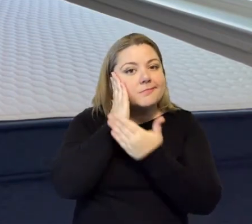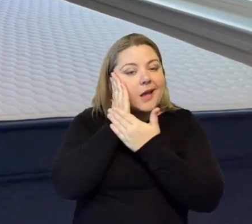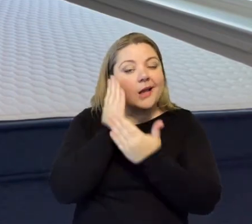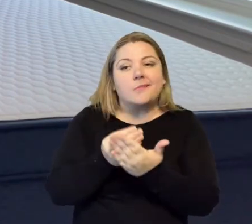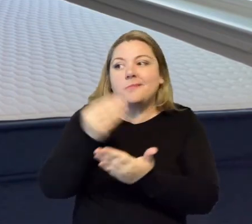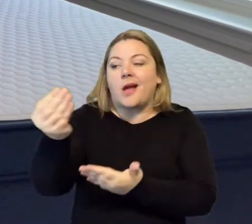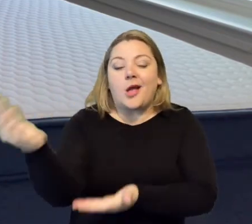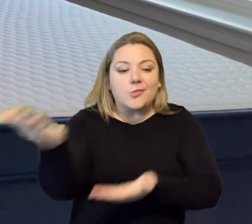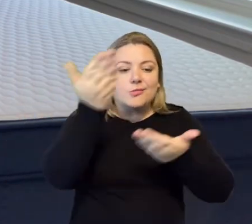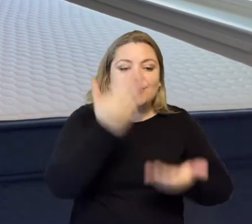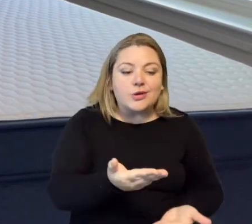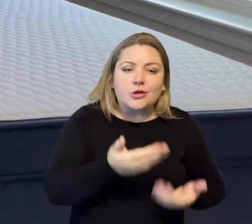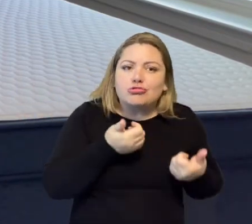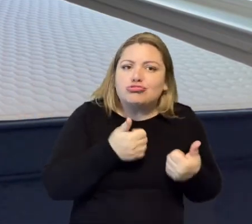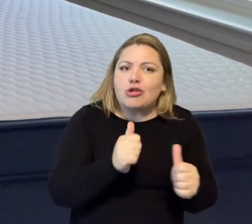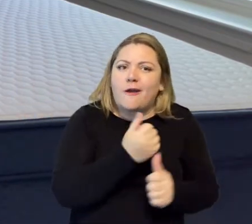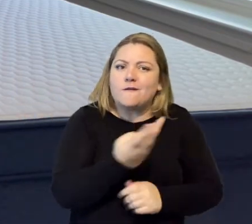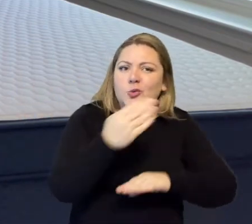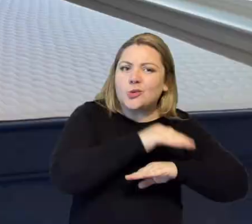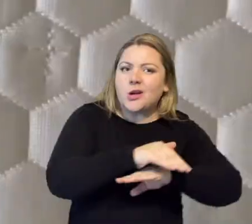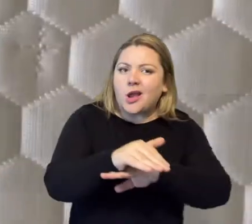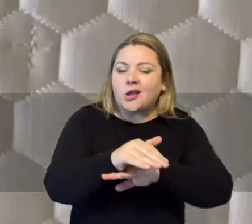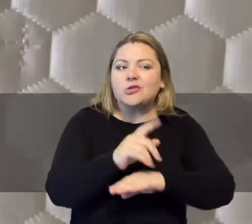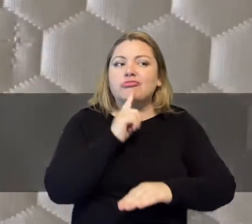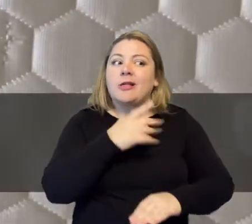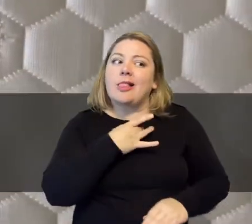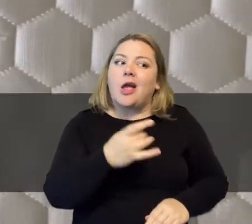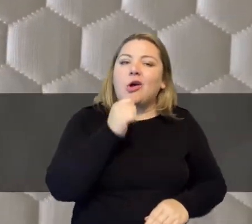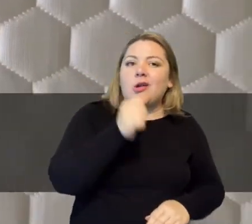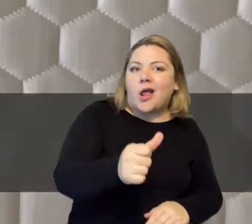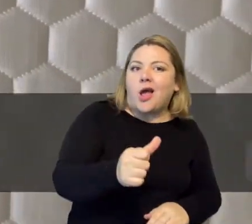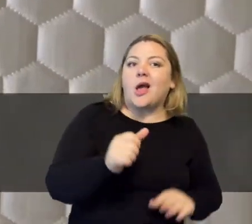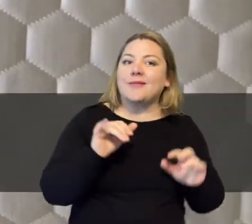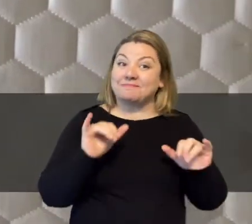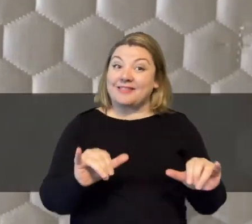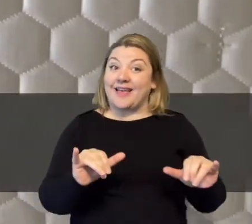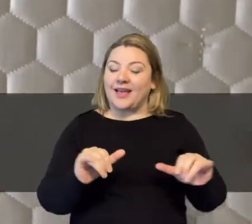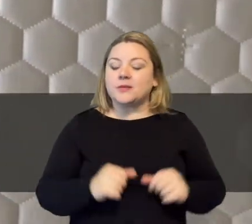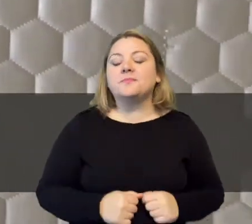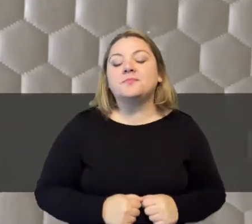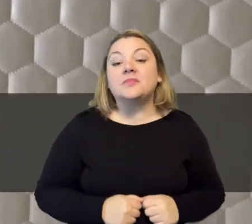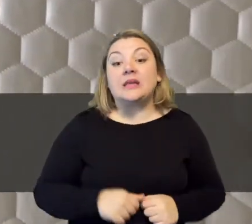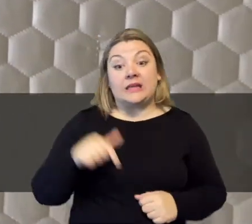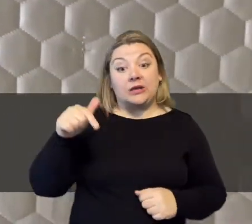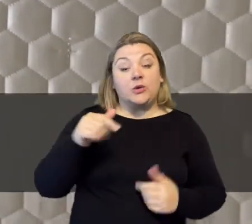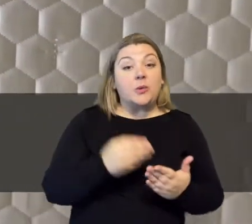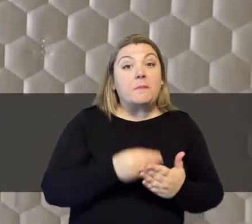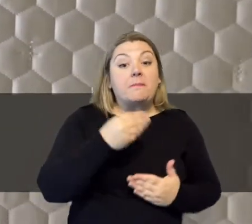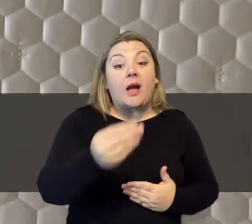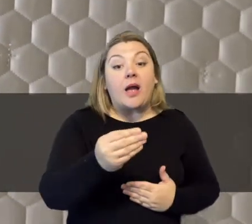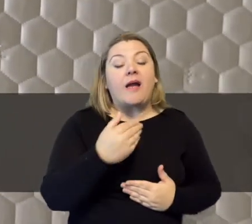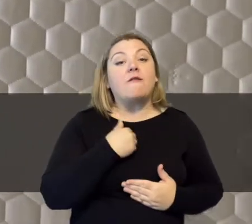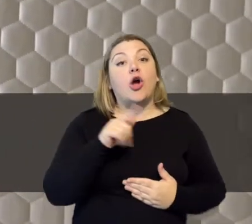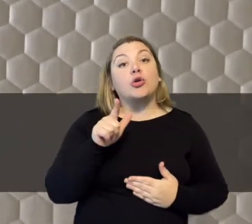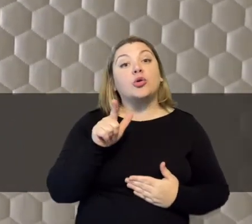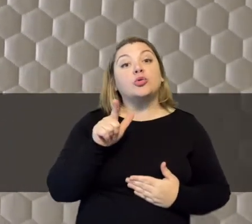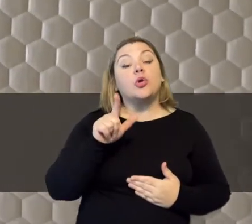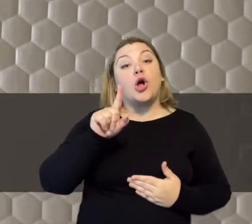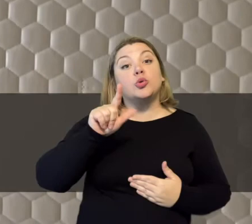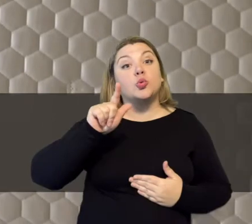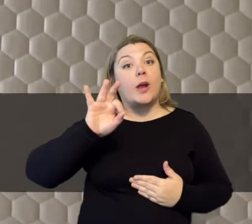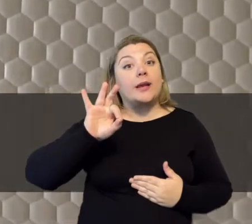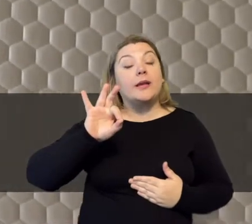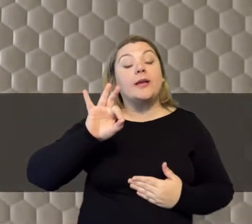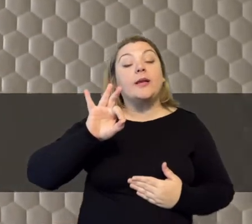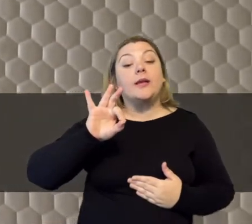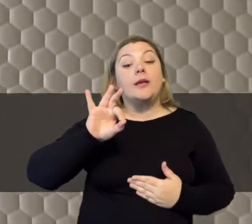able to try it out, basically. What that means is that you purchase the mattress, you've got about 120 nights to give it a